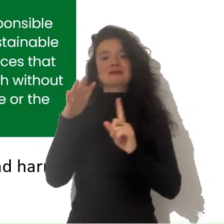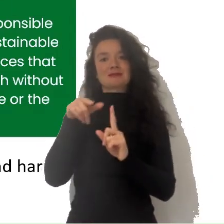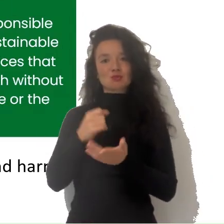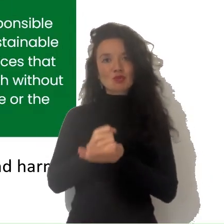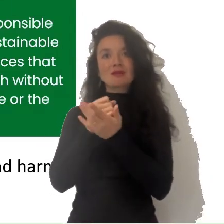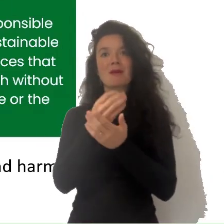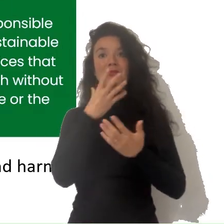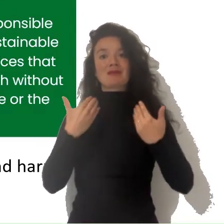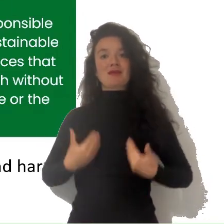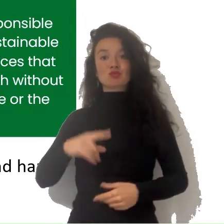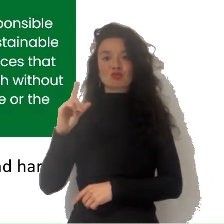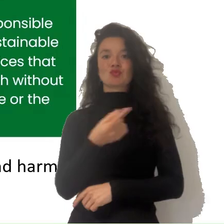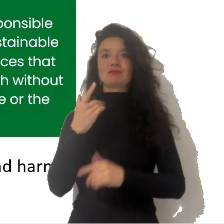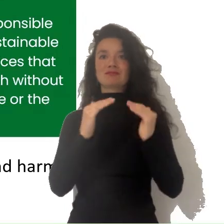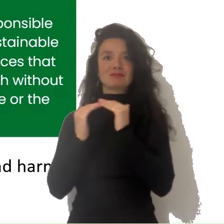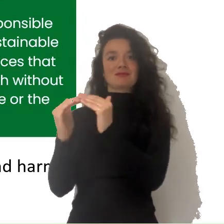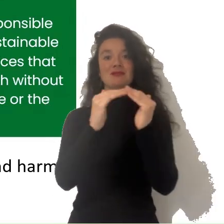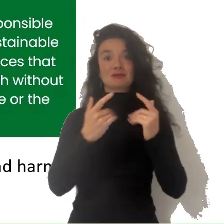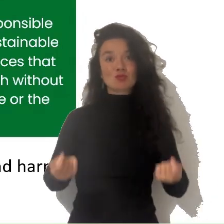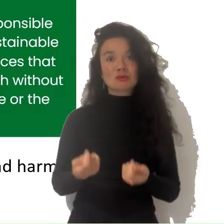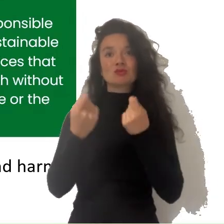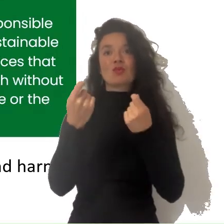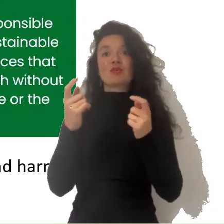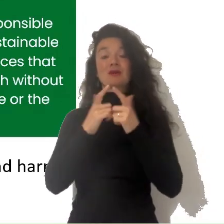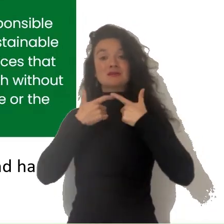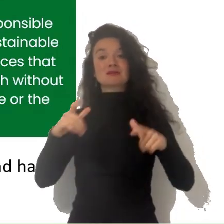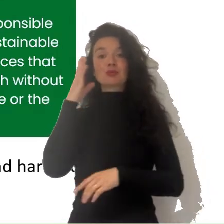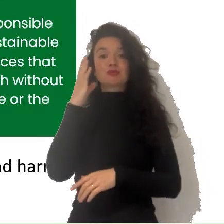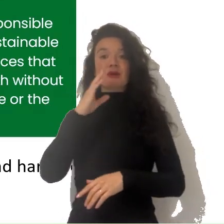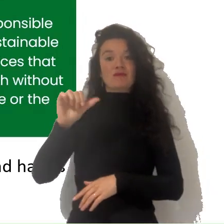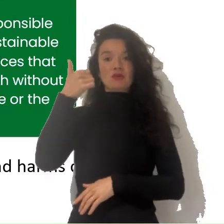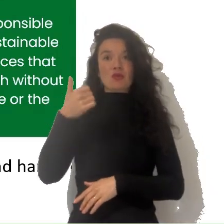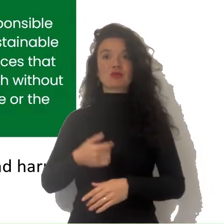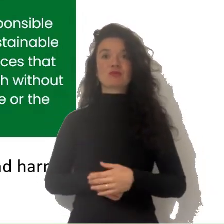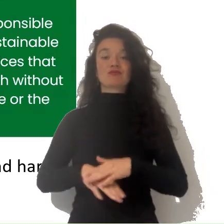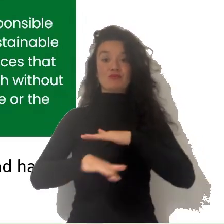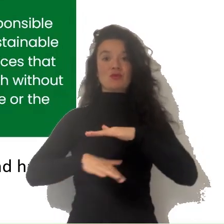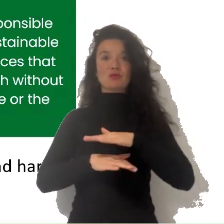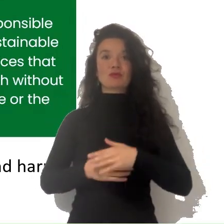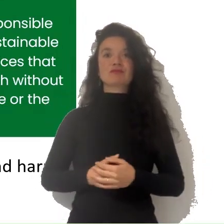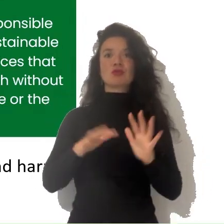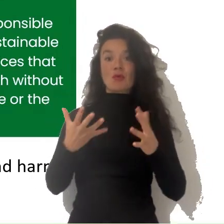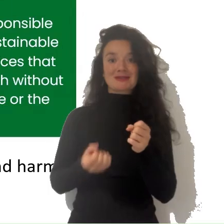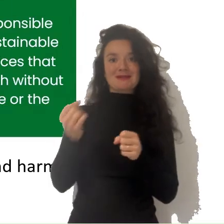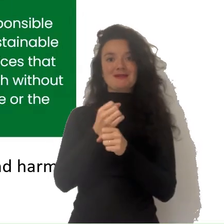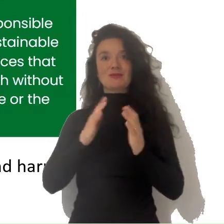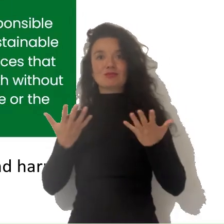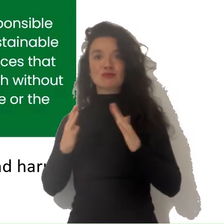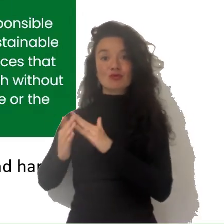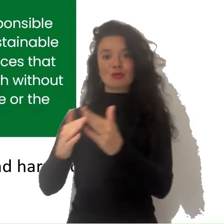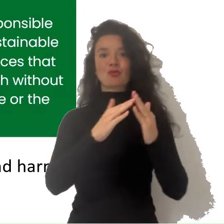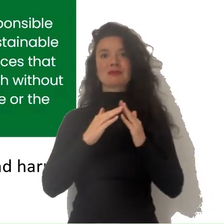The society supports the well-being of all people through equality, education, and access to basic